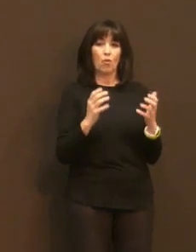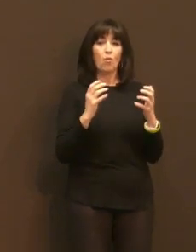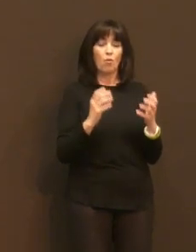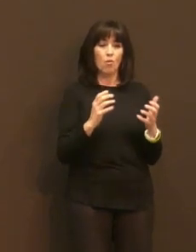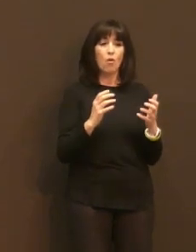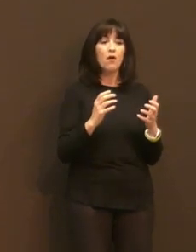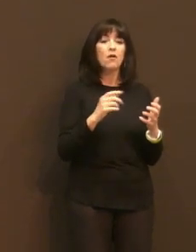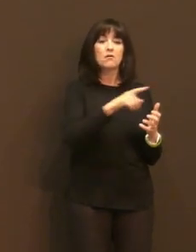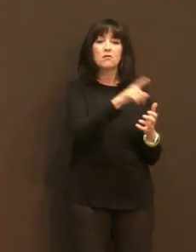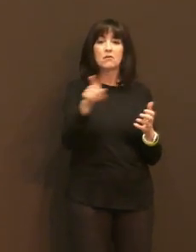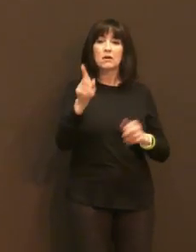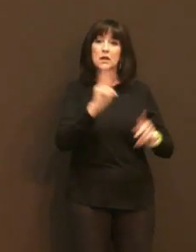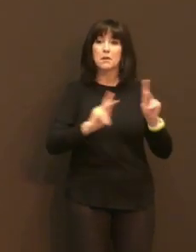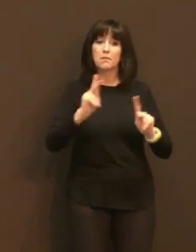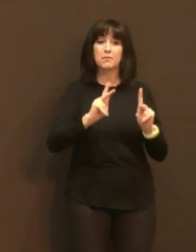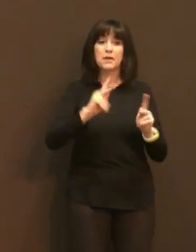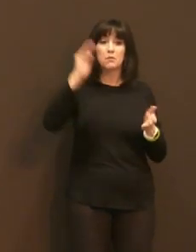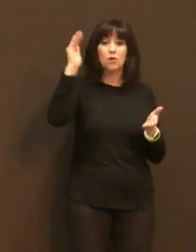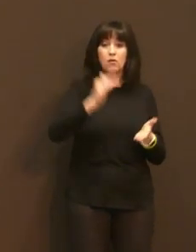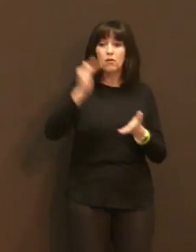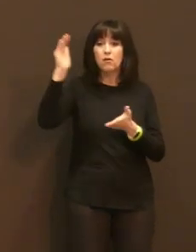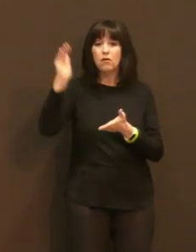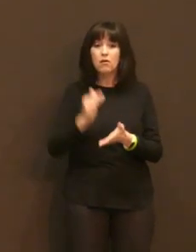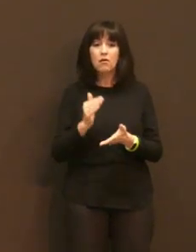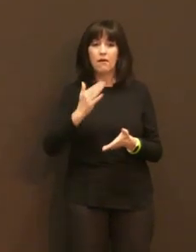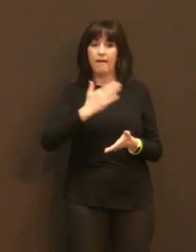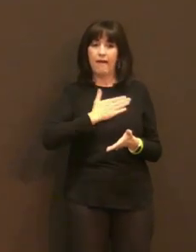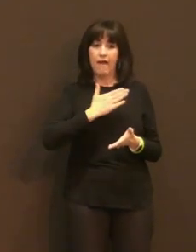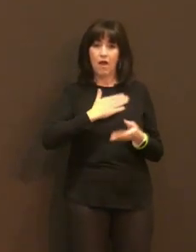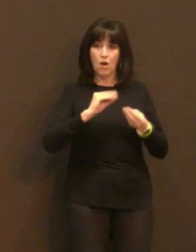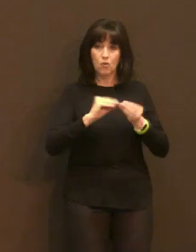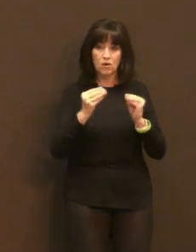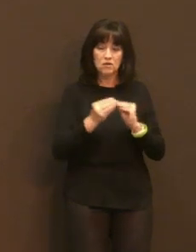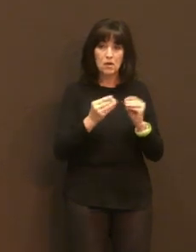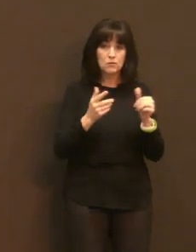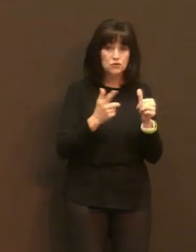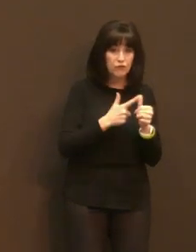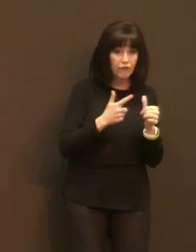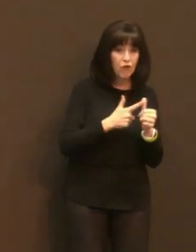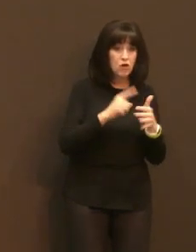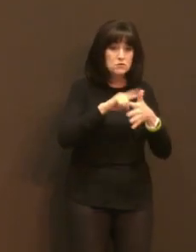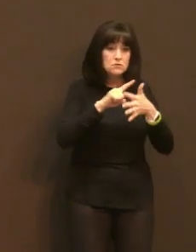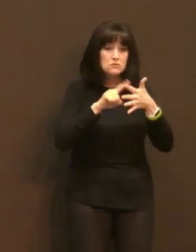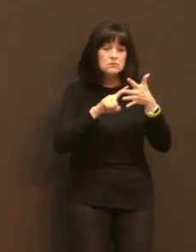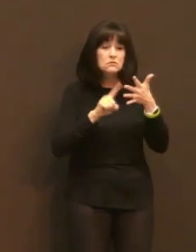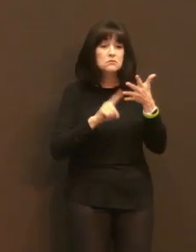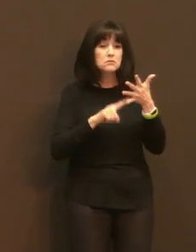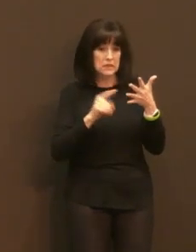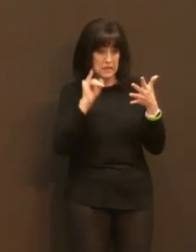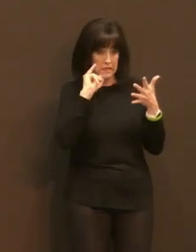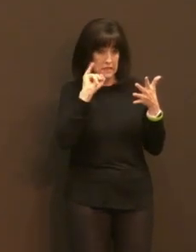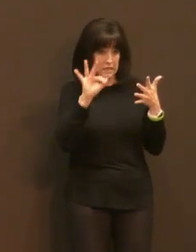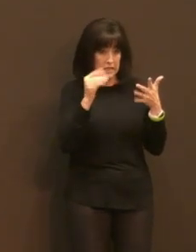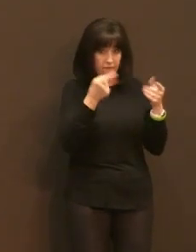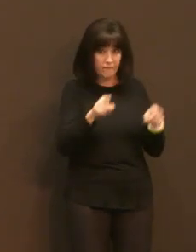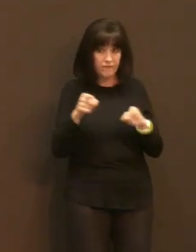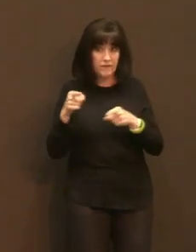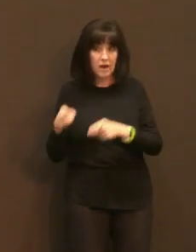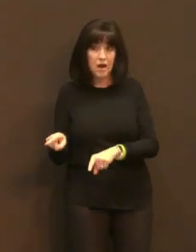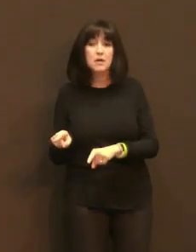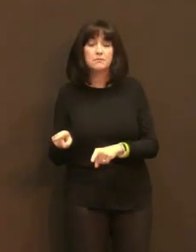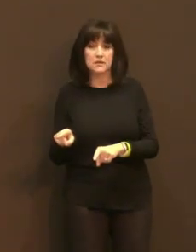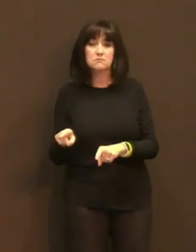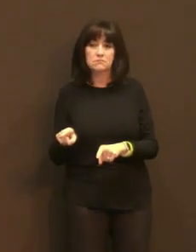positive cases and a whole series of other criteria, that it would be unlikely, we hadn't made a decision yet, was what I said, it'd be